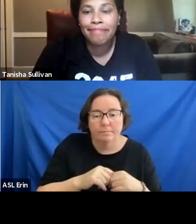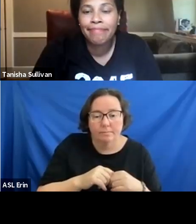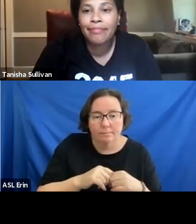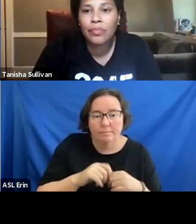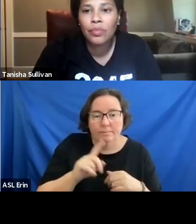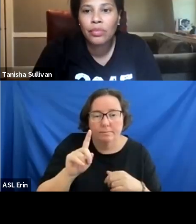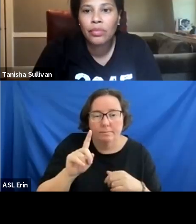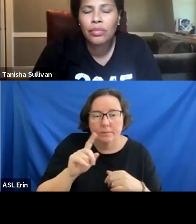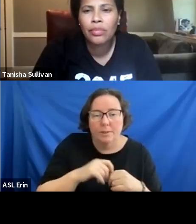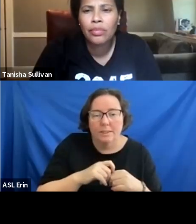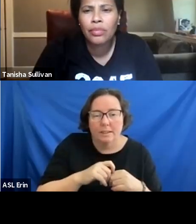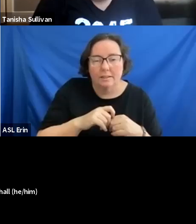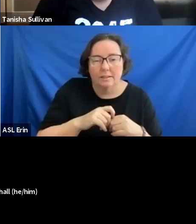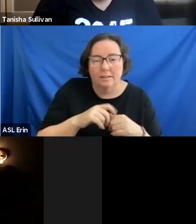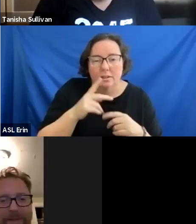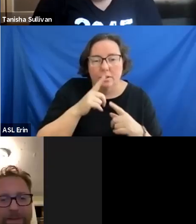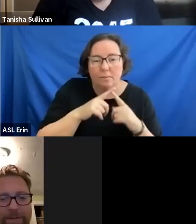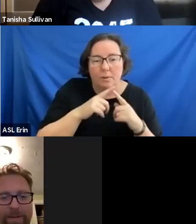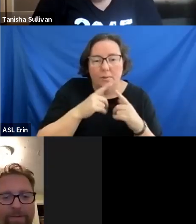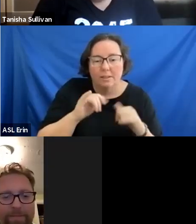You're muted.